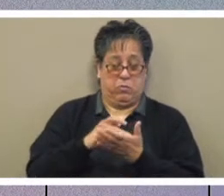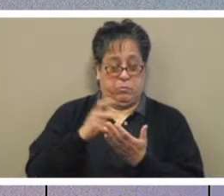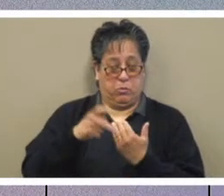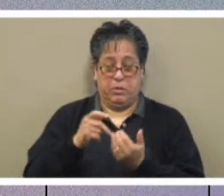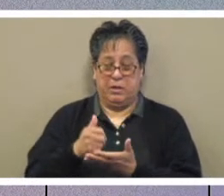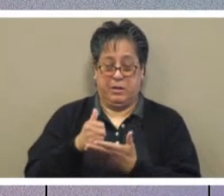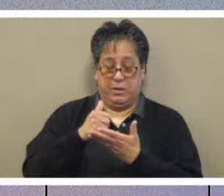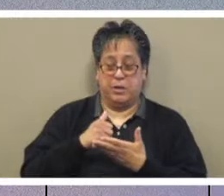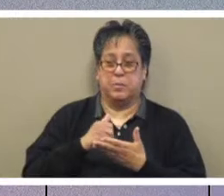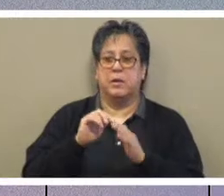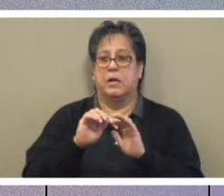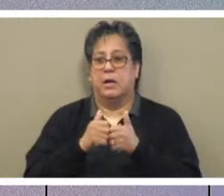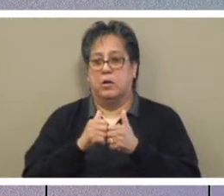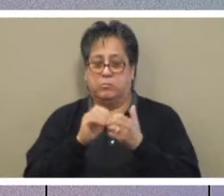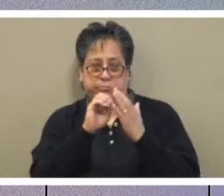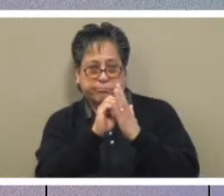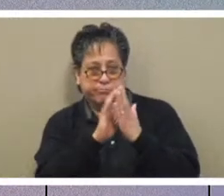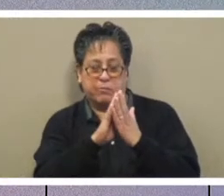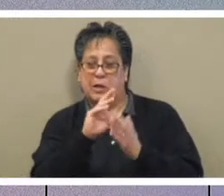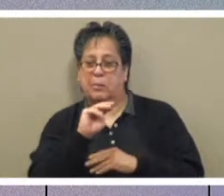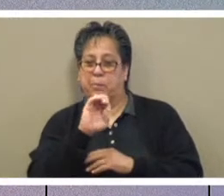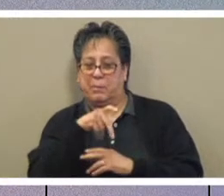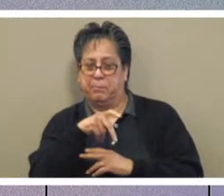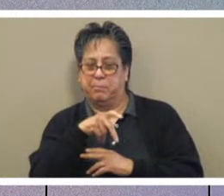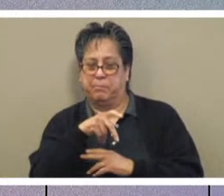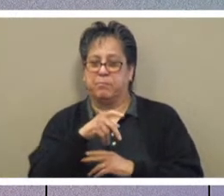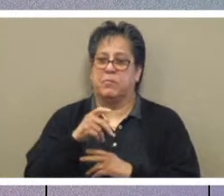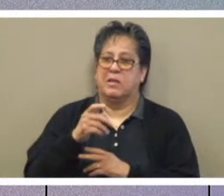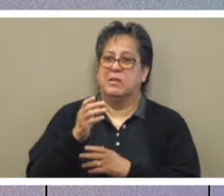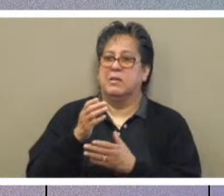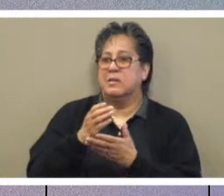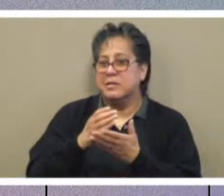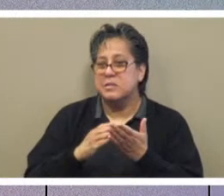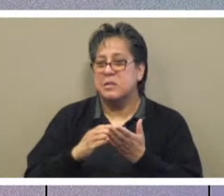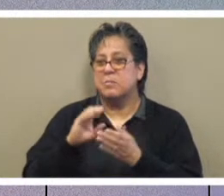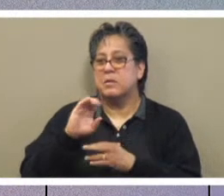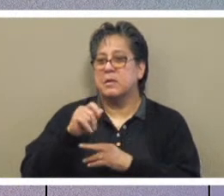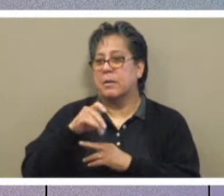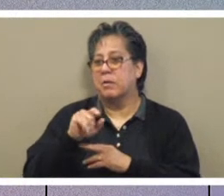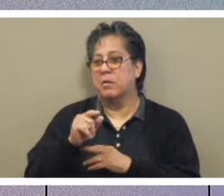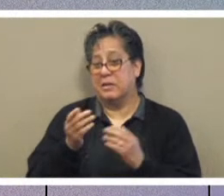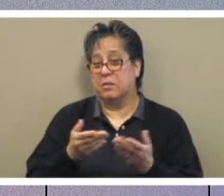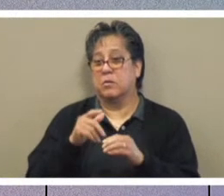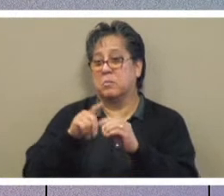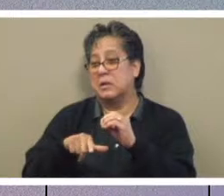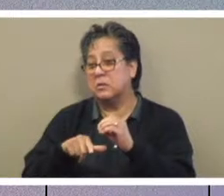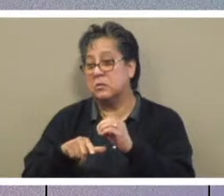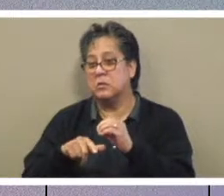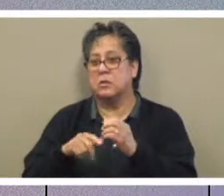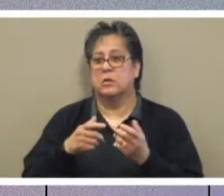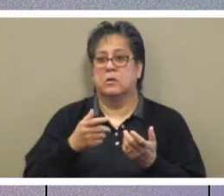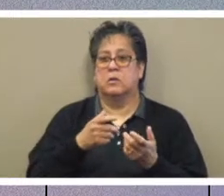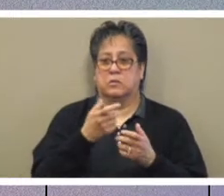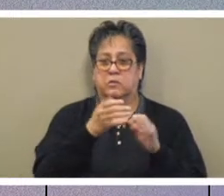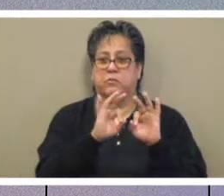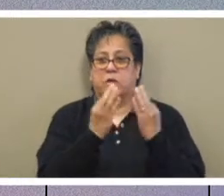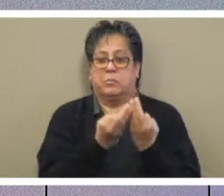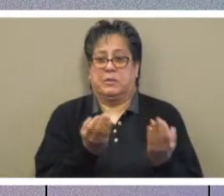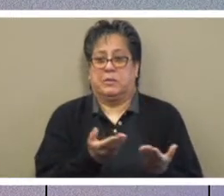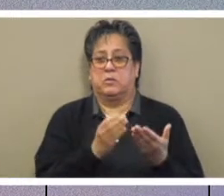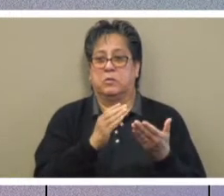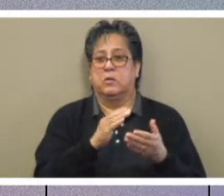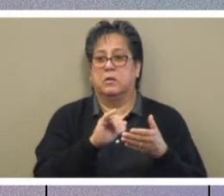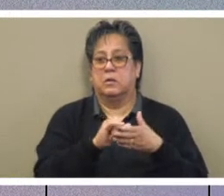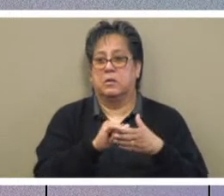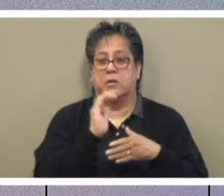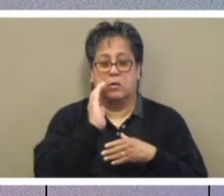was it put us on the map. So there's some venture capital here in El Paso. There's prominent families here in the city that will